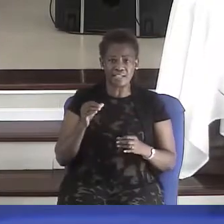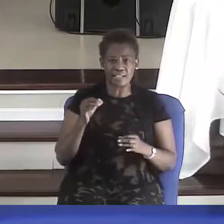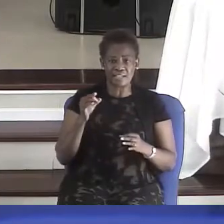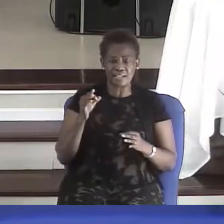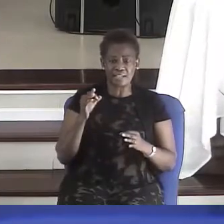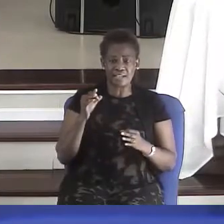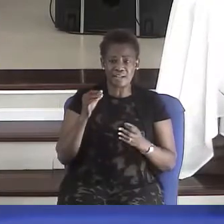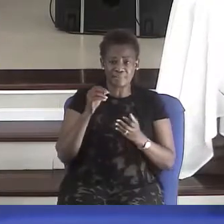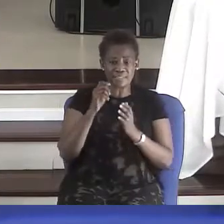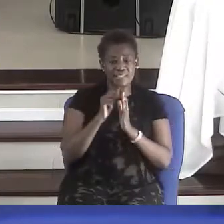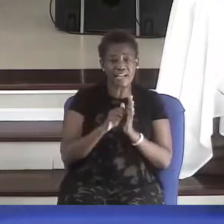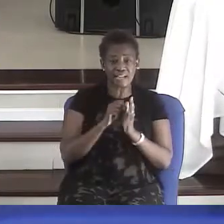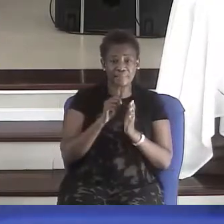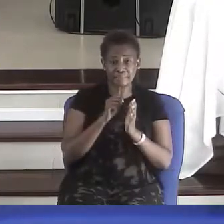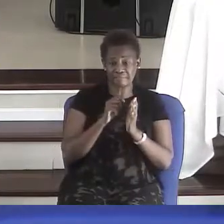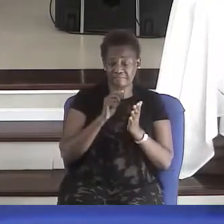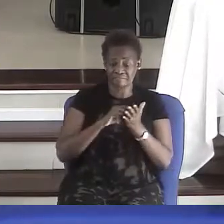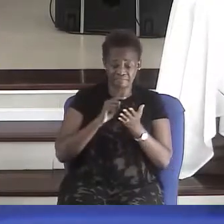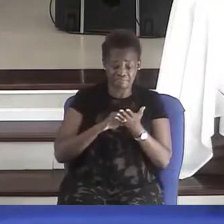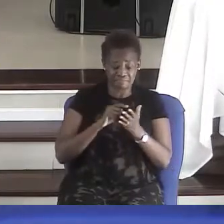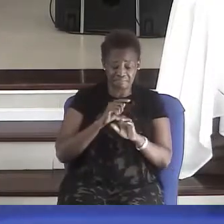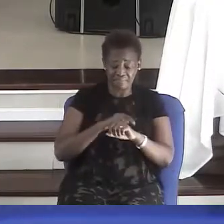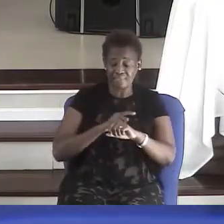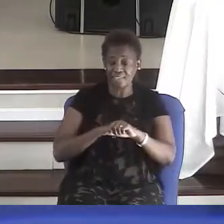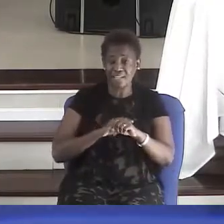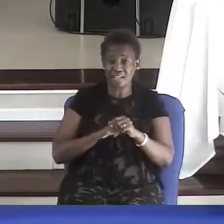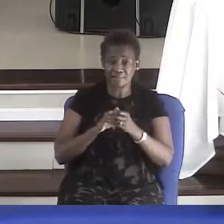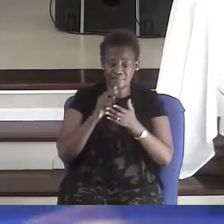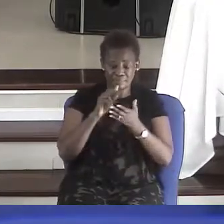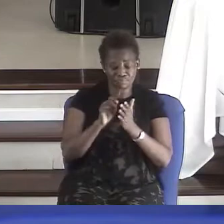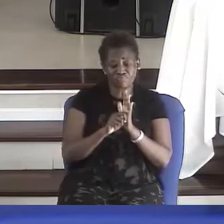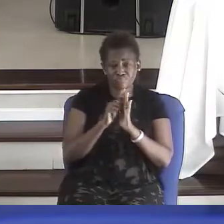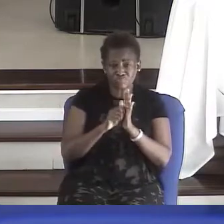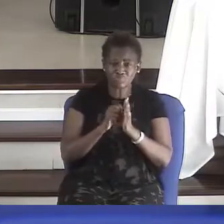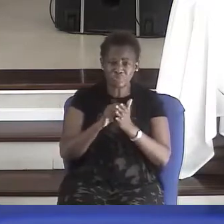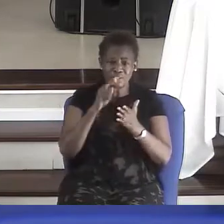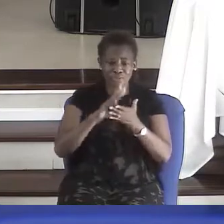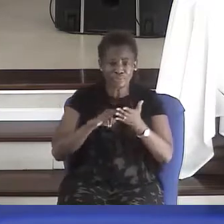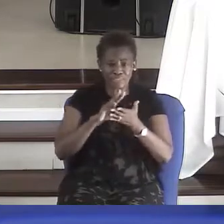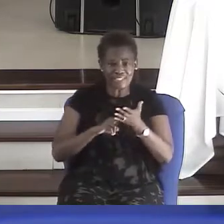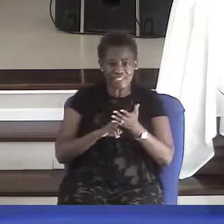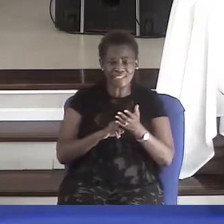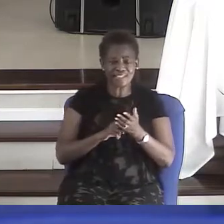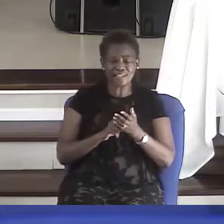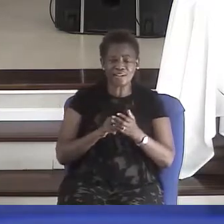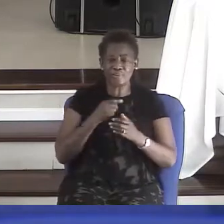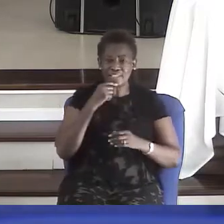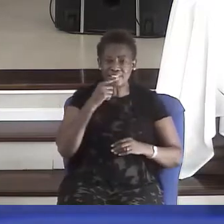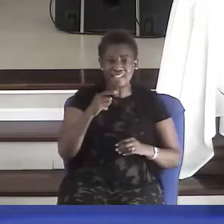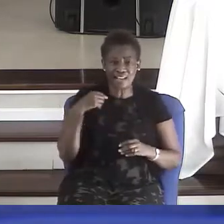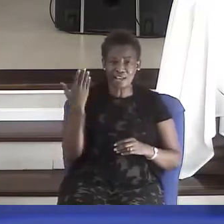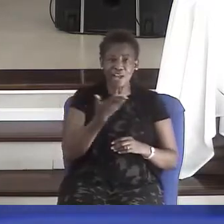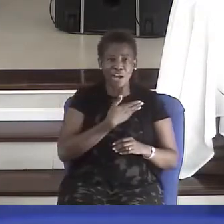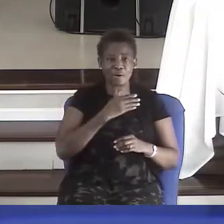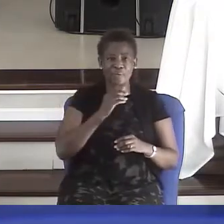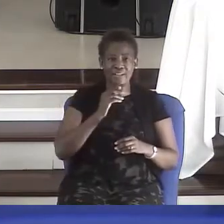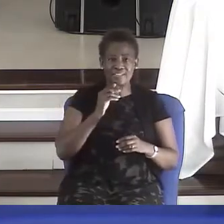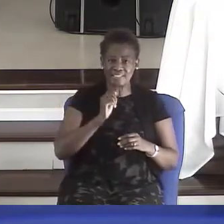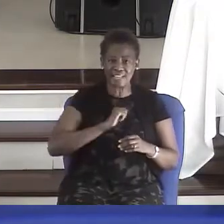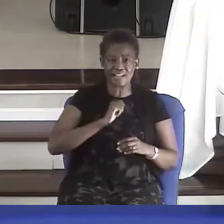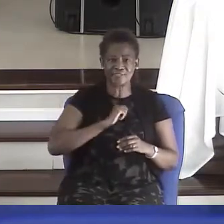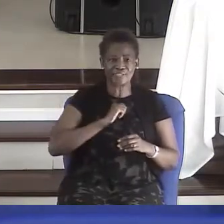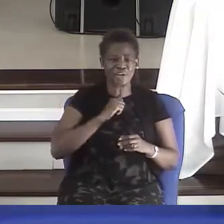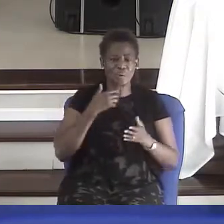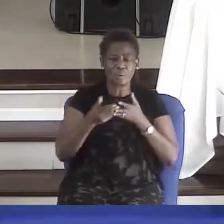tell ourselves, come hell or high water, mountains fall, earthquake,